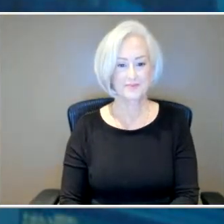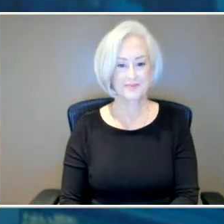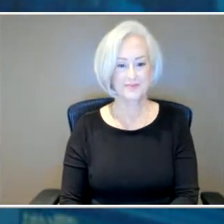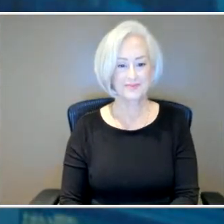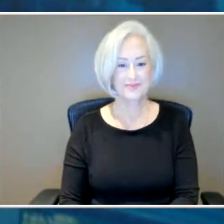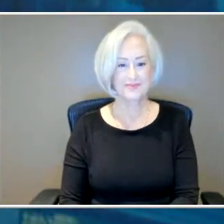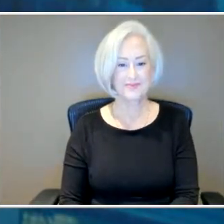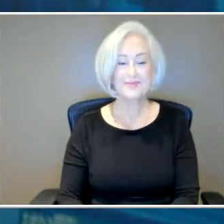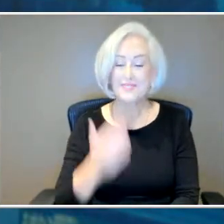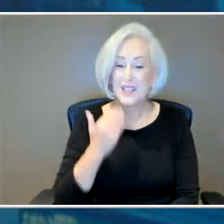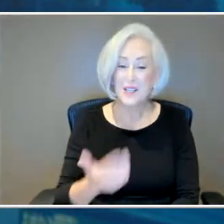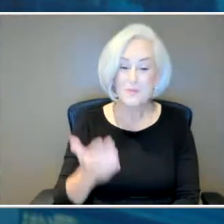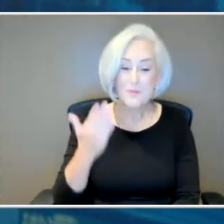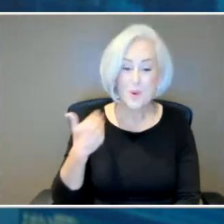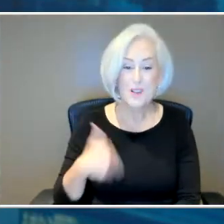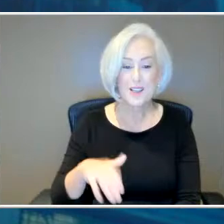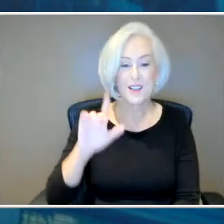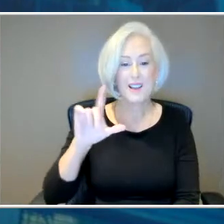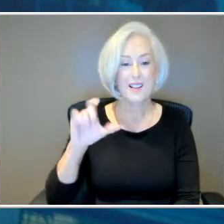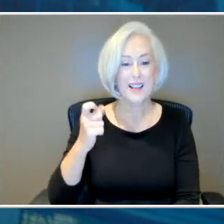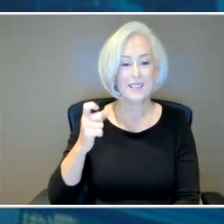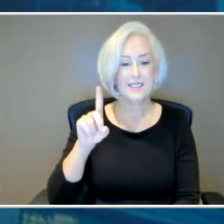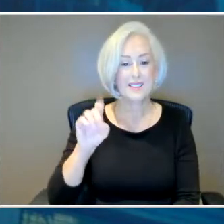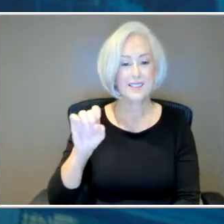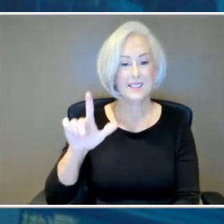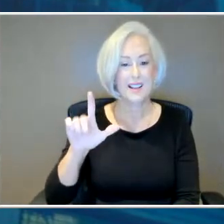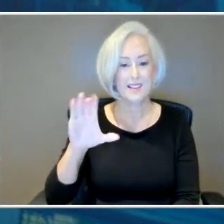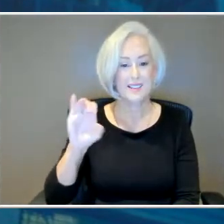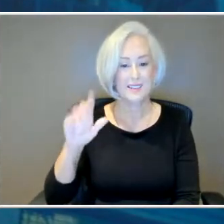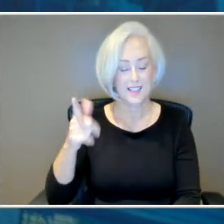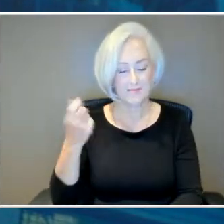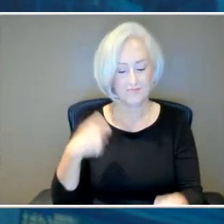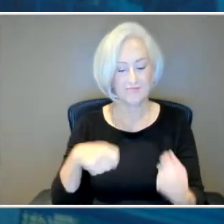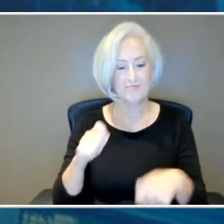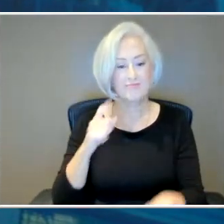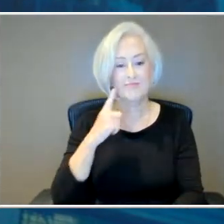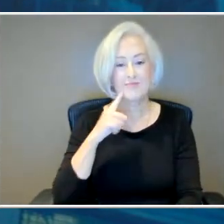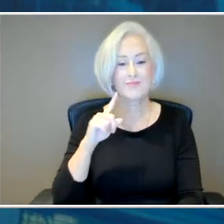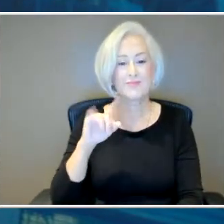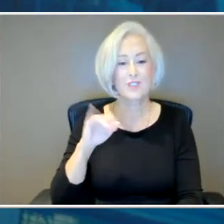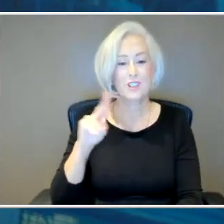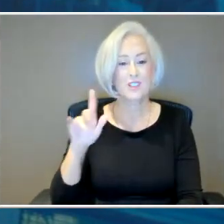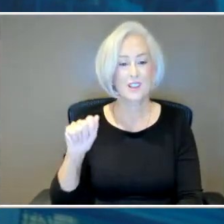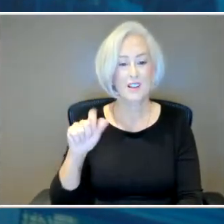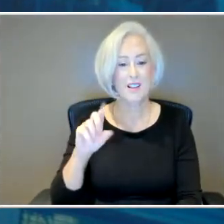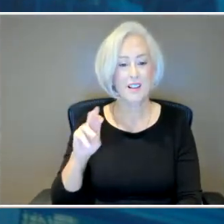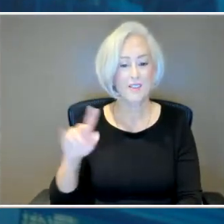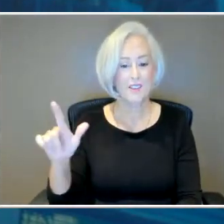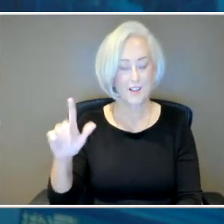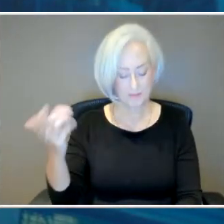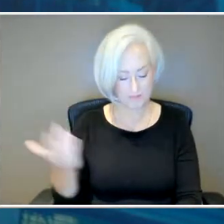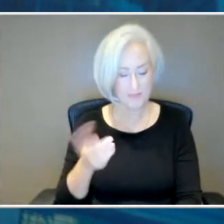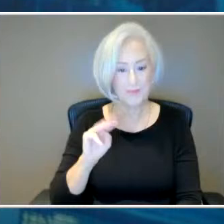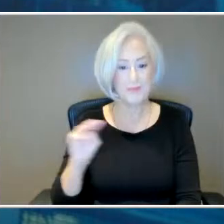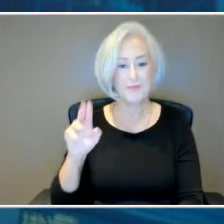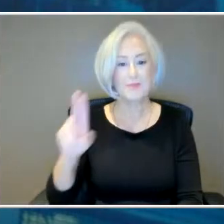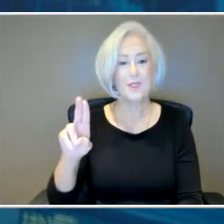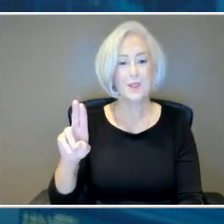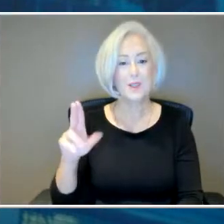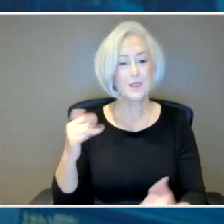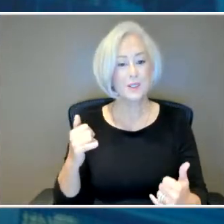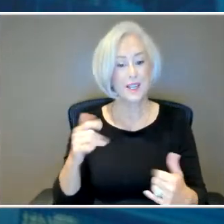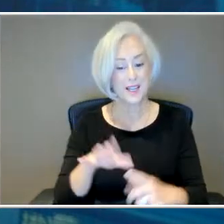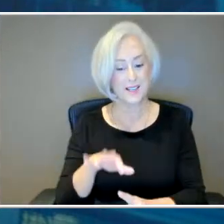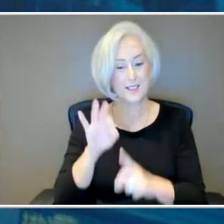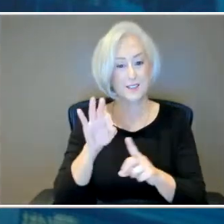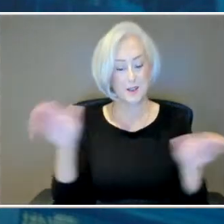Good morning, I'm Alexis Del Cid in for Jessica Lovell. Welcome to the Morning Medical Update. We're going to meet our special guests in just a